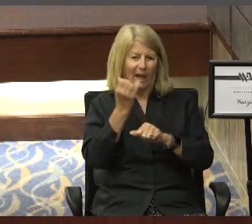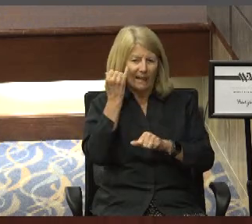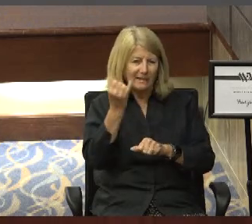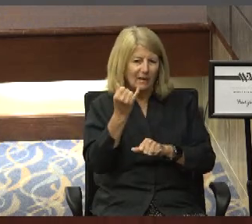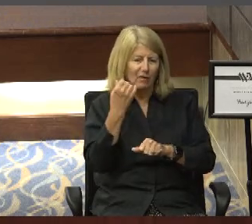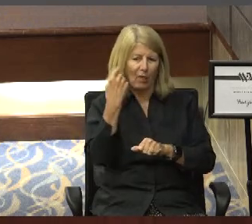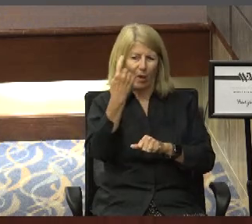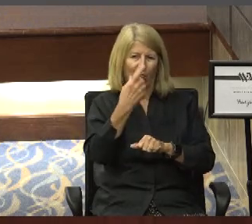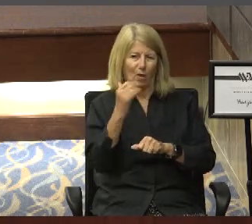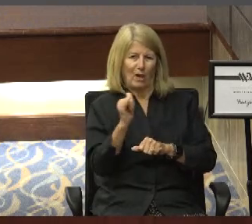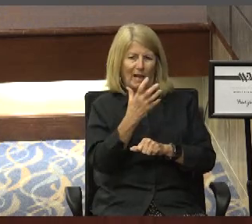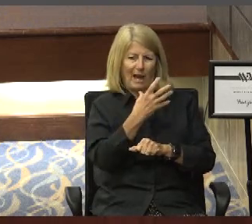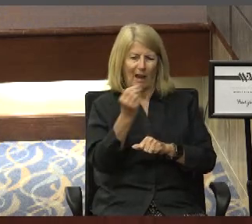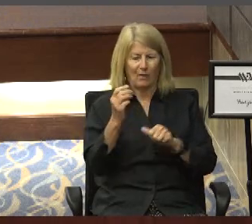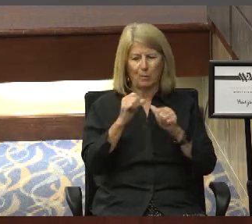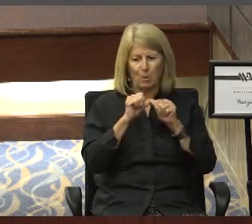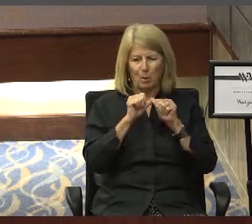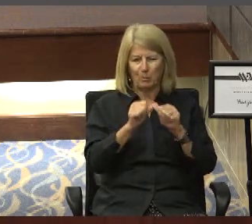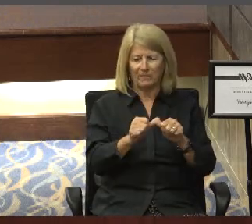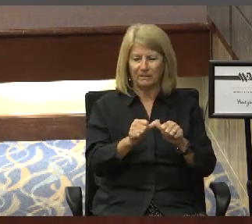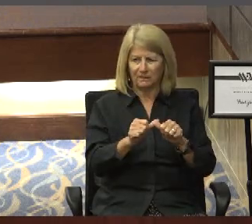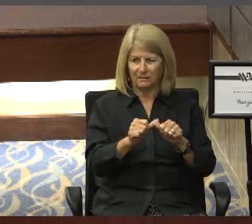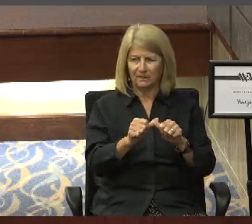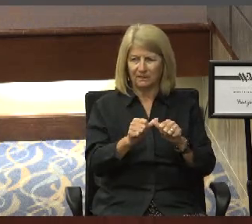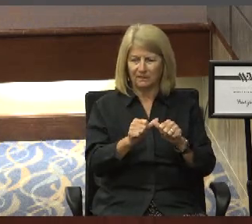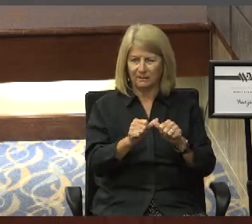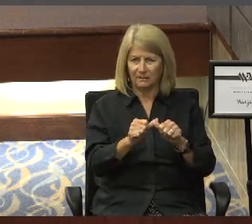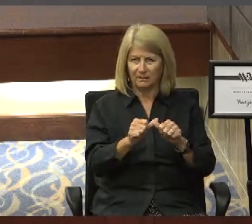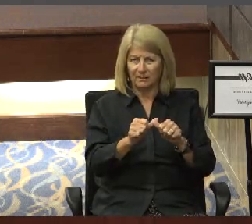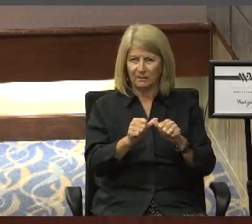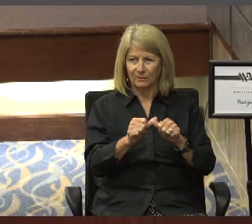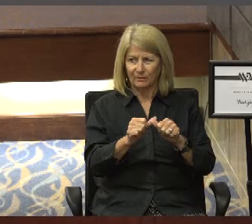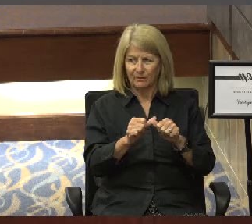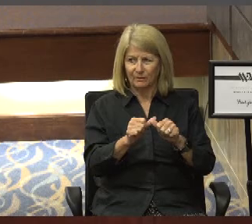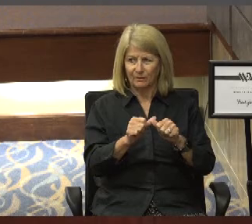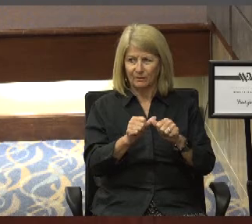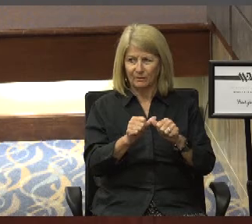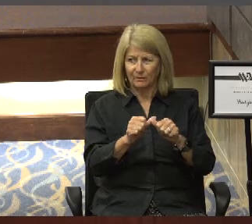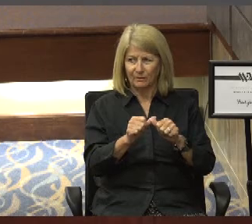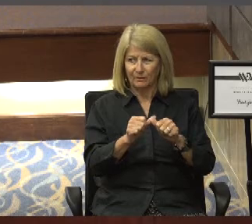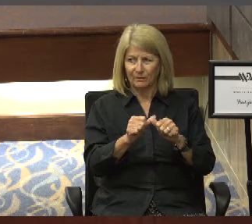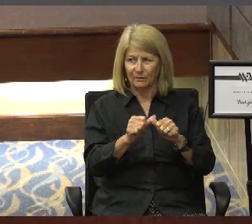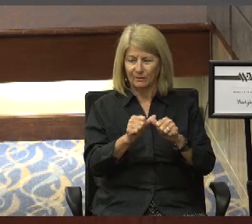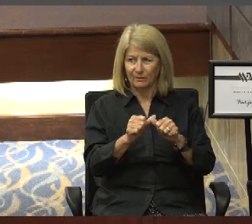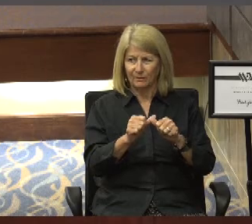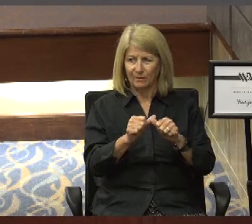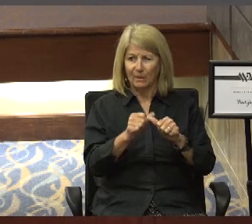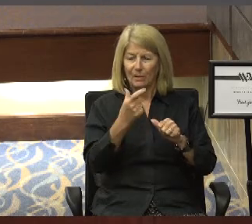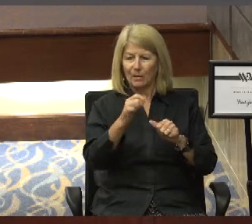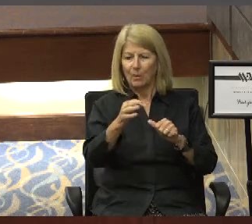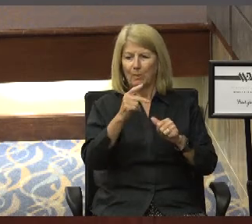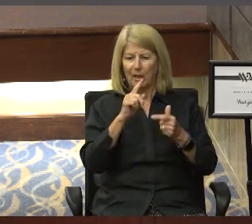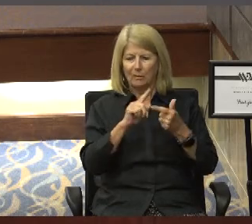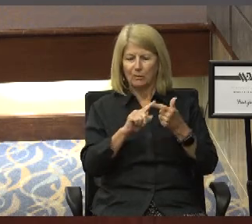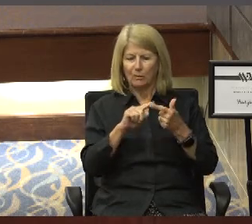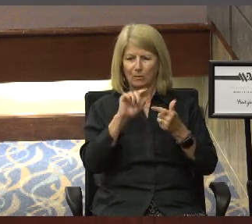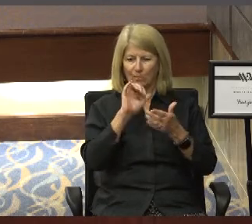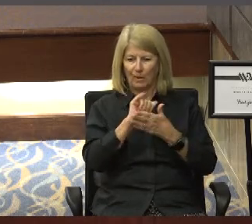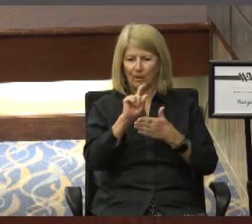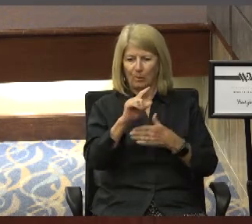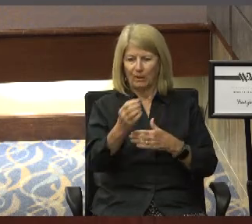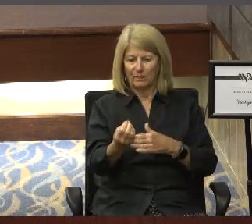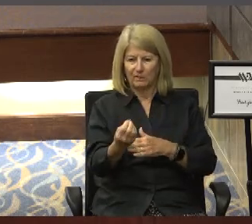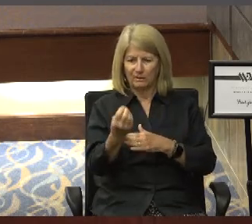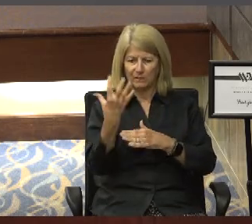the permanence of it. But man, I'll just close my comments by saying, you go back to that one slide, I forget your